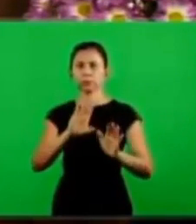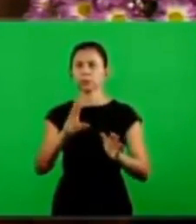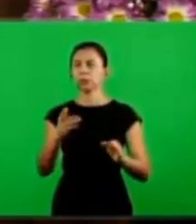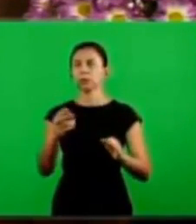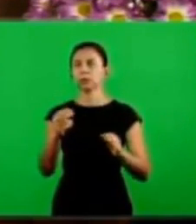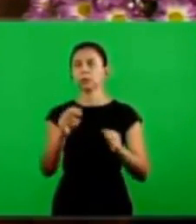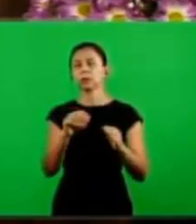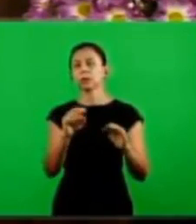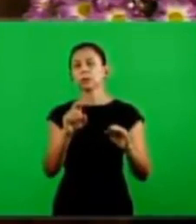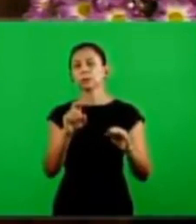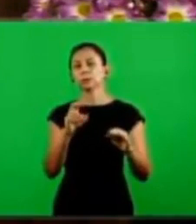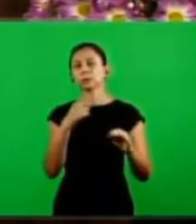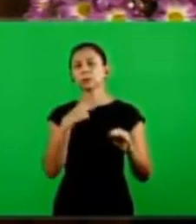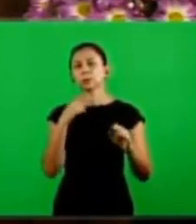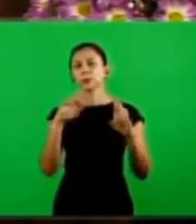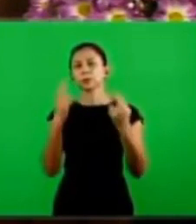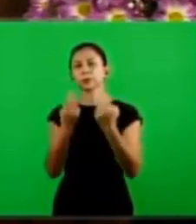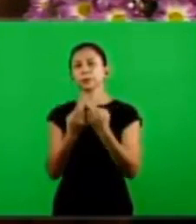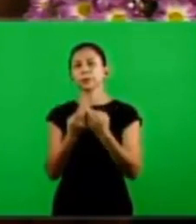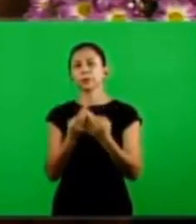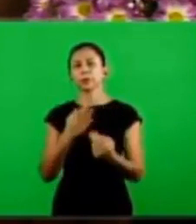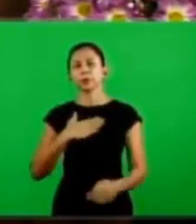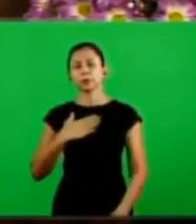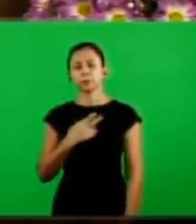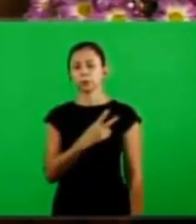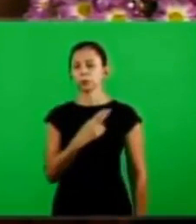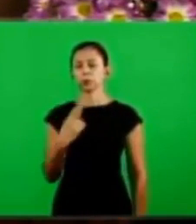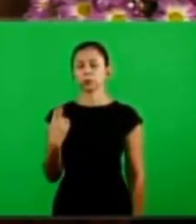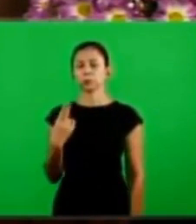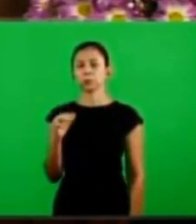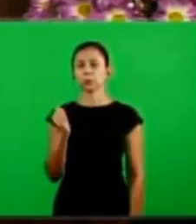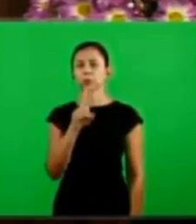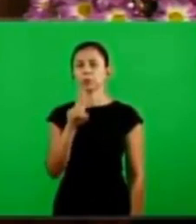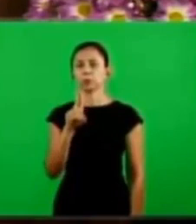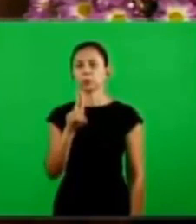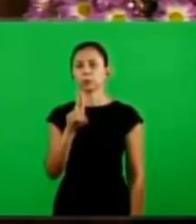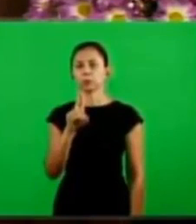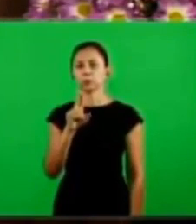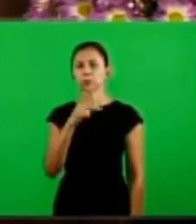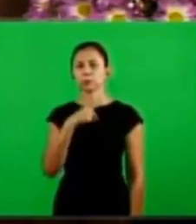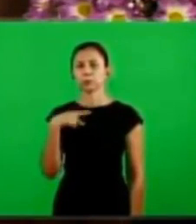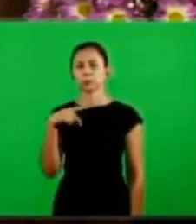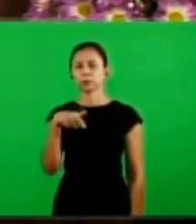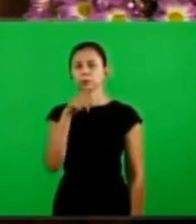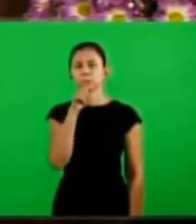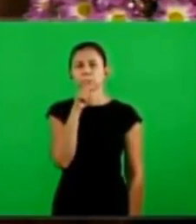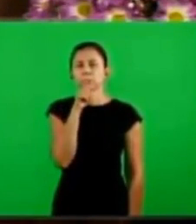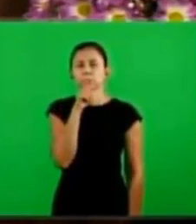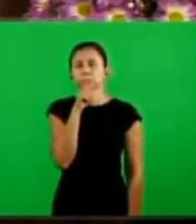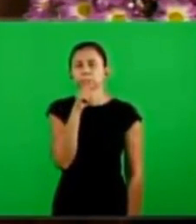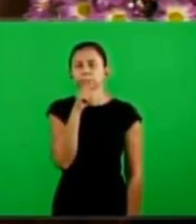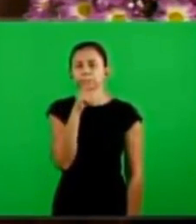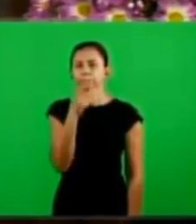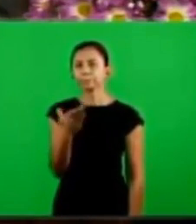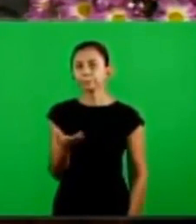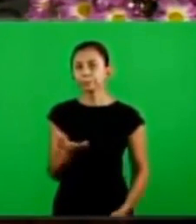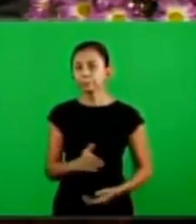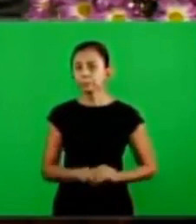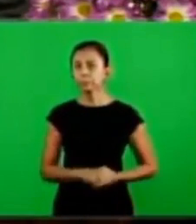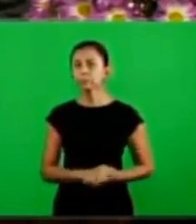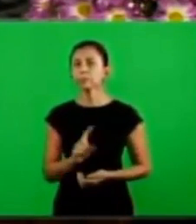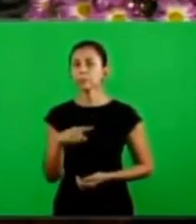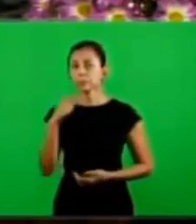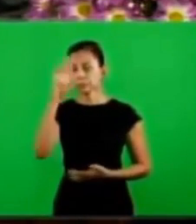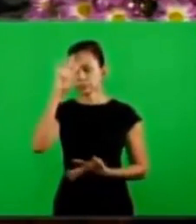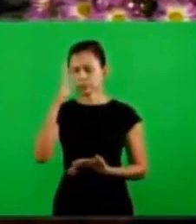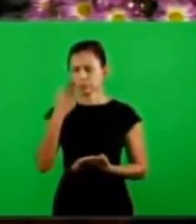In the name of Jesus, cannot be under my name or the name of the pastor of the church. Maybe he's thinking that he's